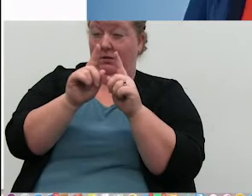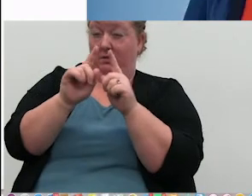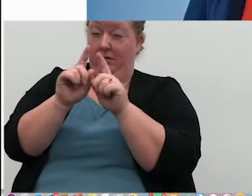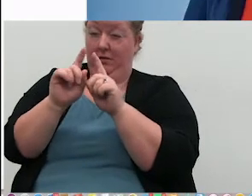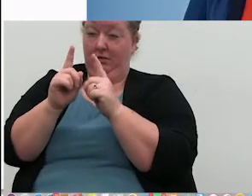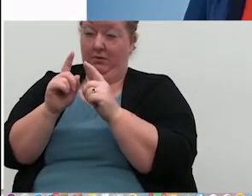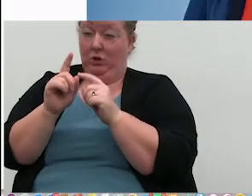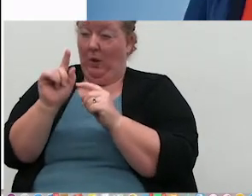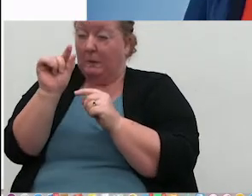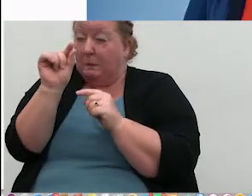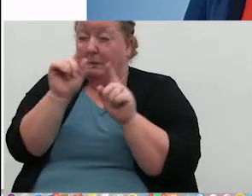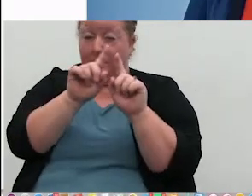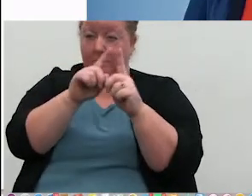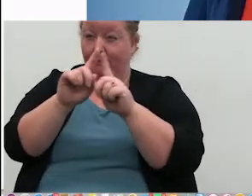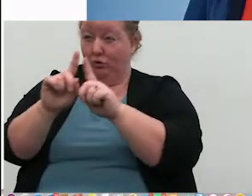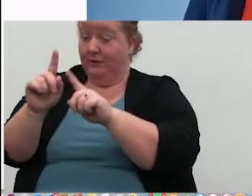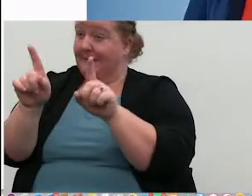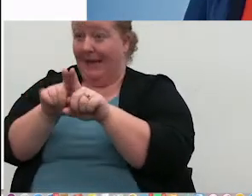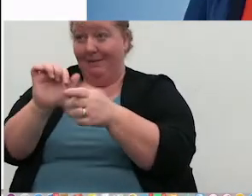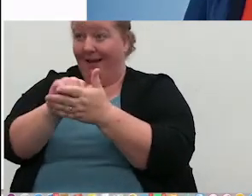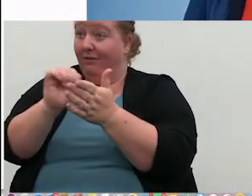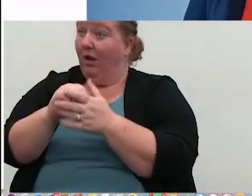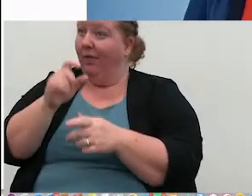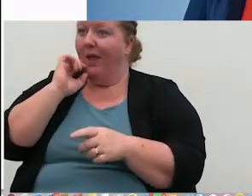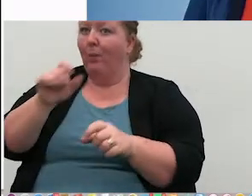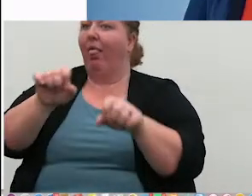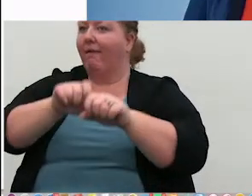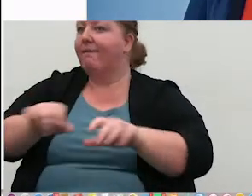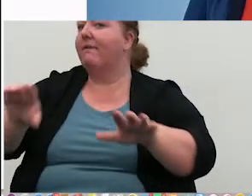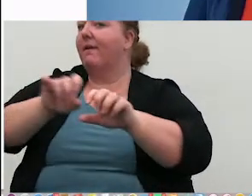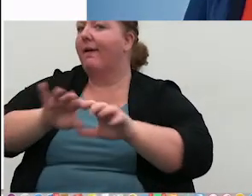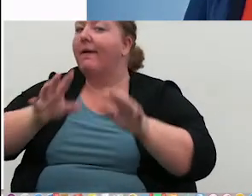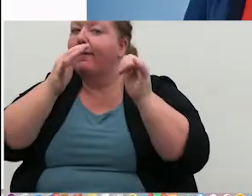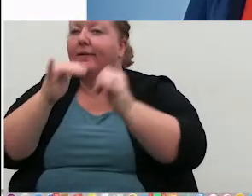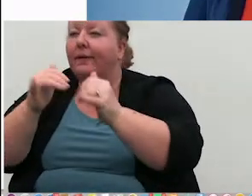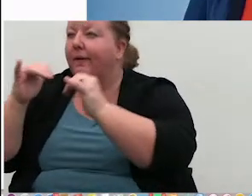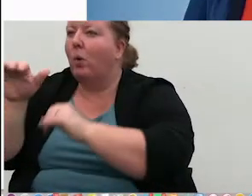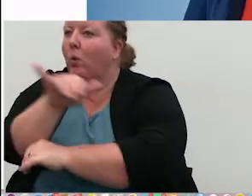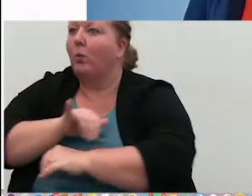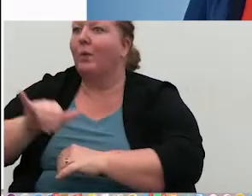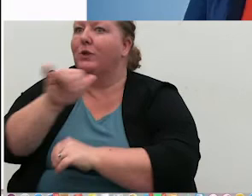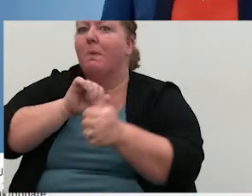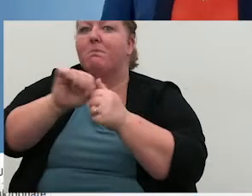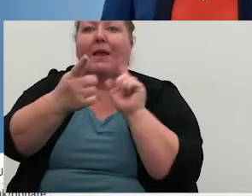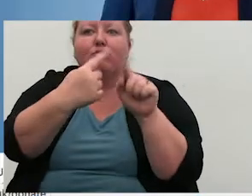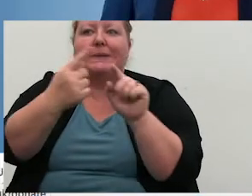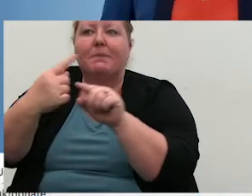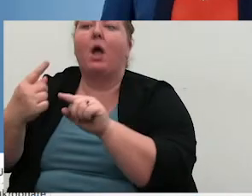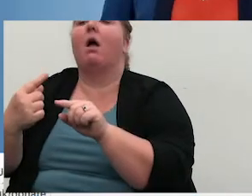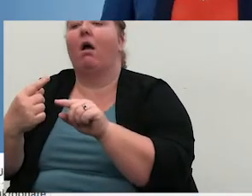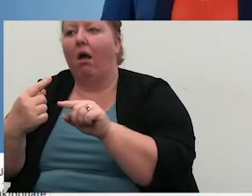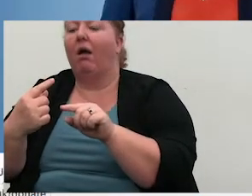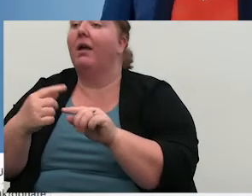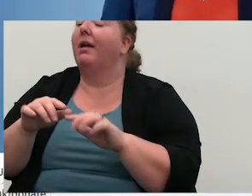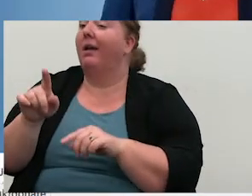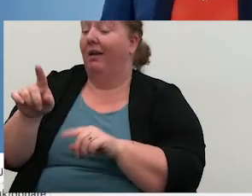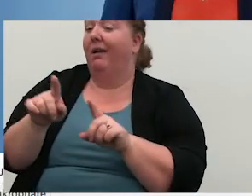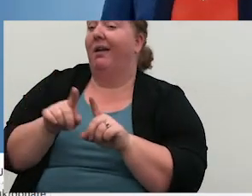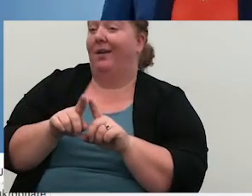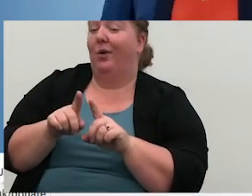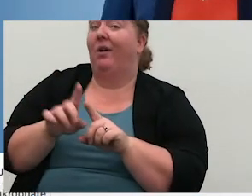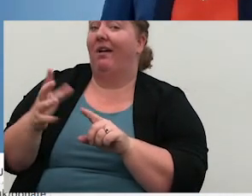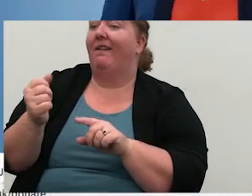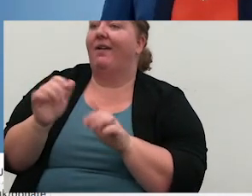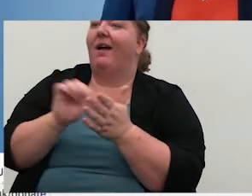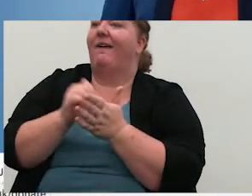same advert, and they will have run them and then tested which ones get the best response. In fact, they even